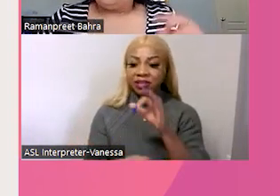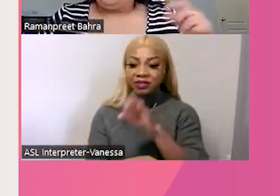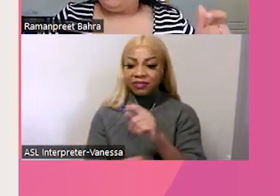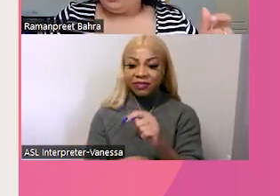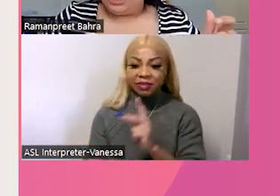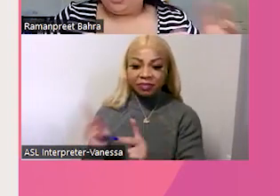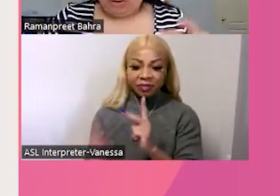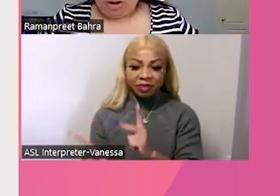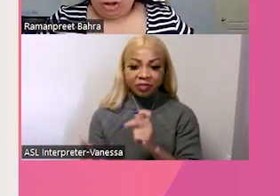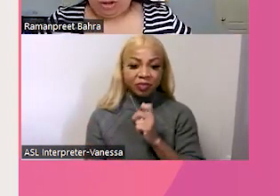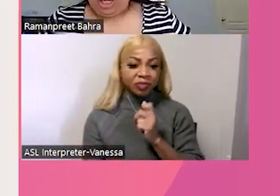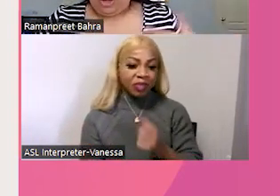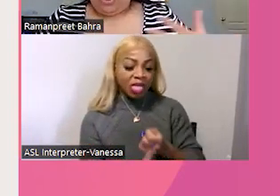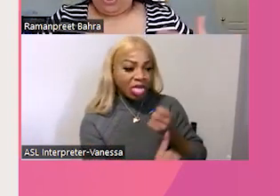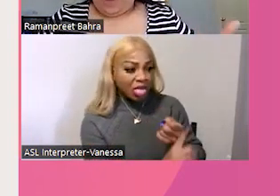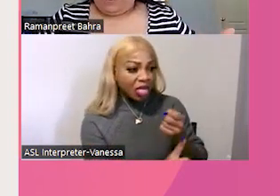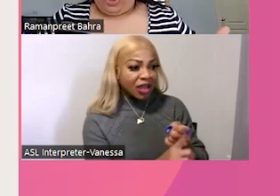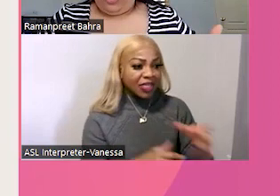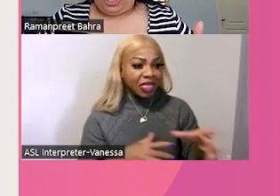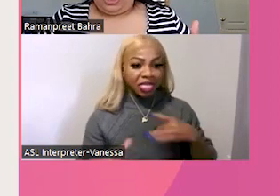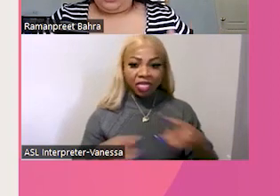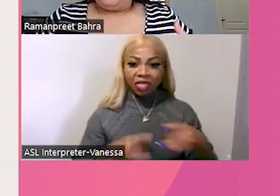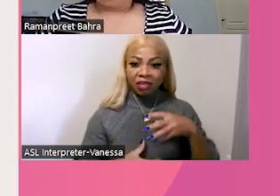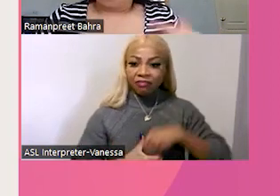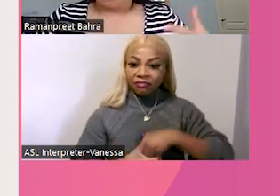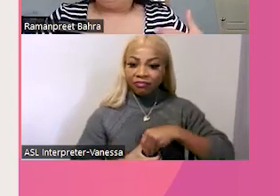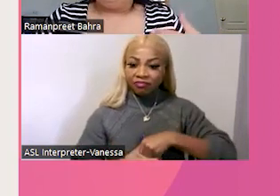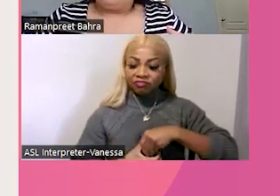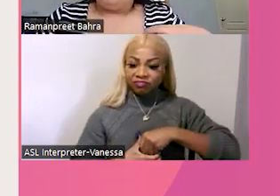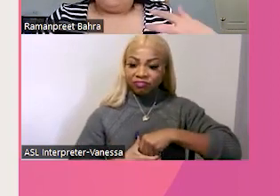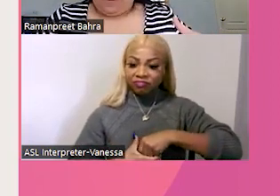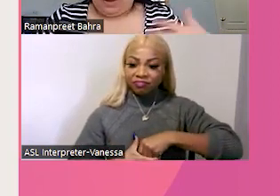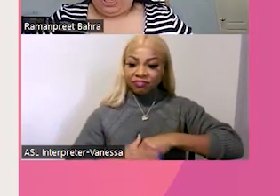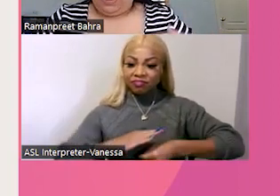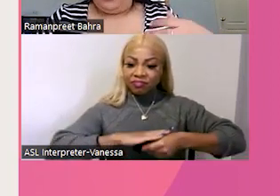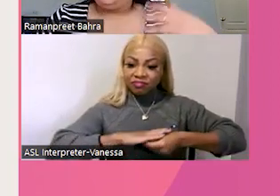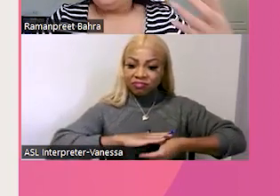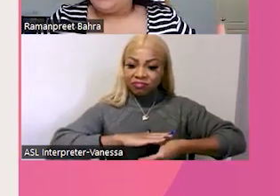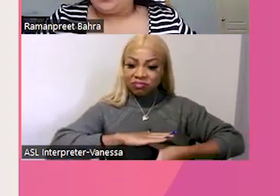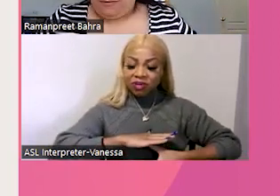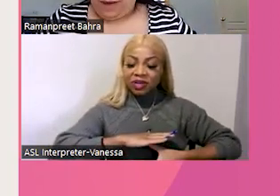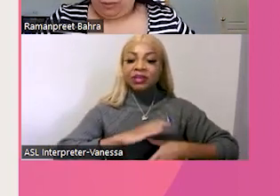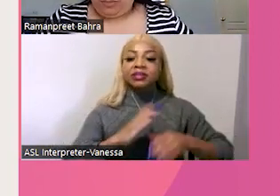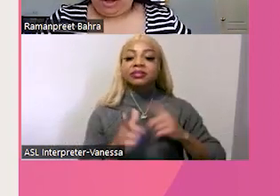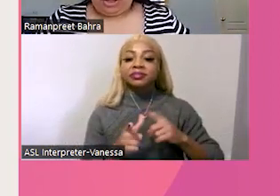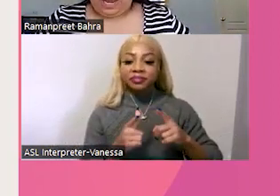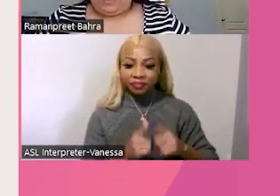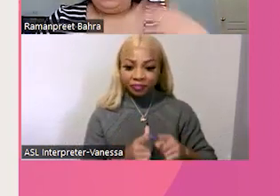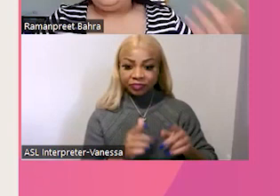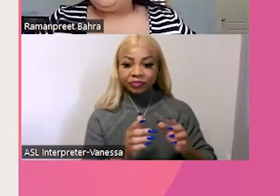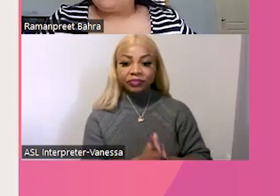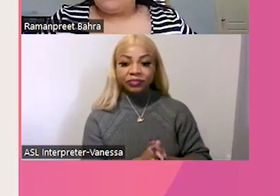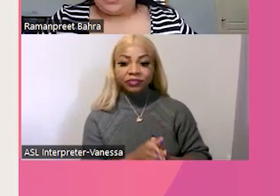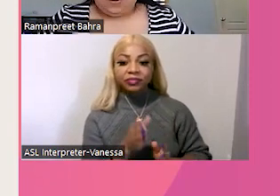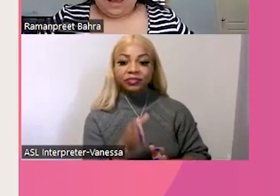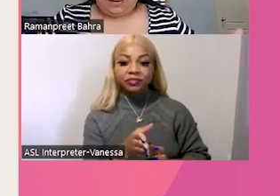both internal and external to the fat person. And also, what's happening here is a shaping of fat womanhood as